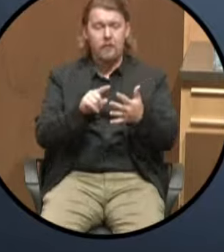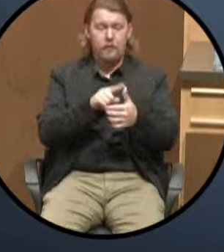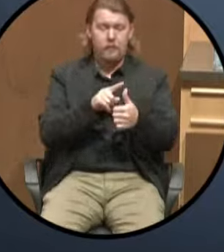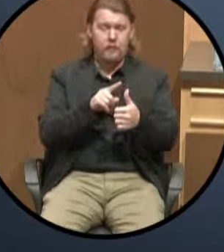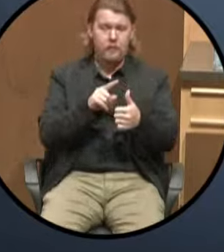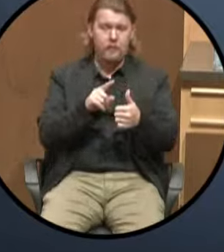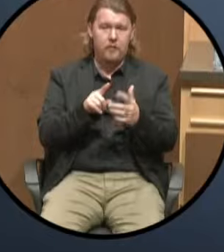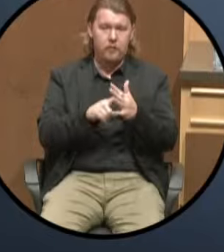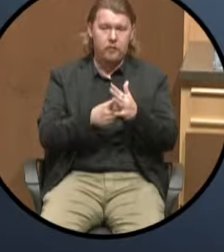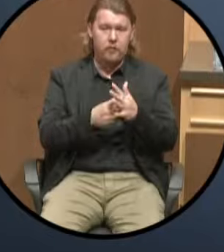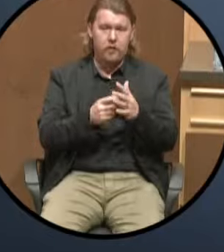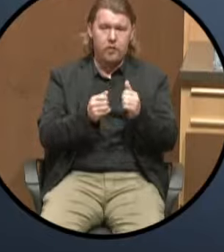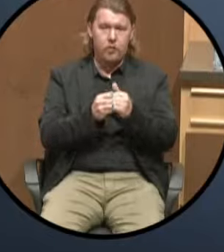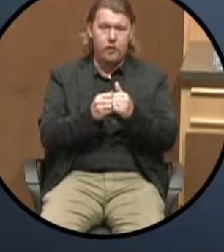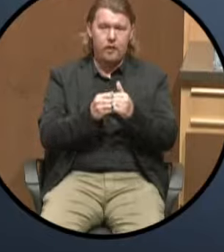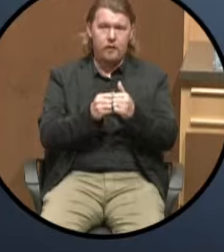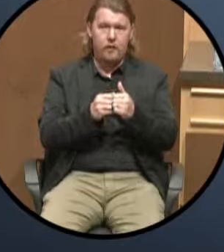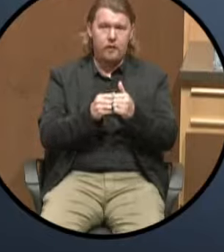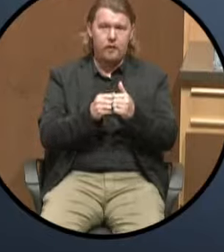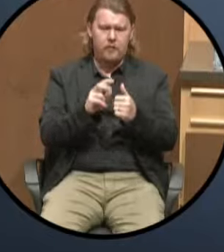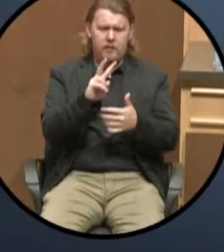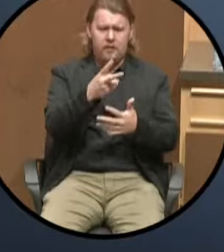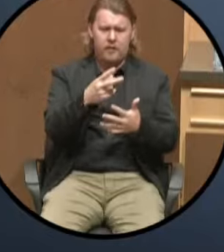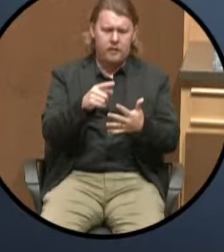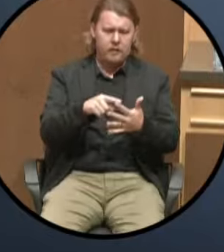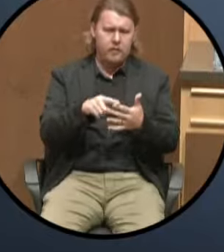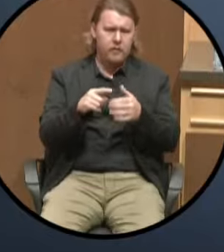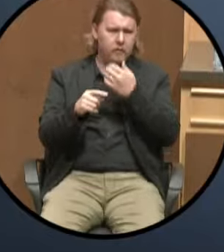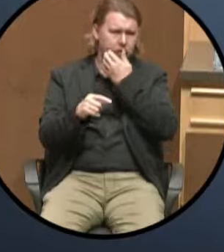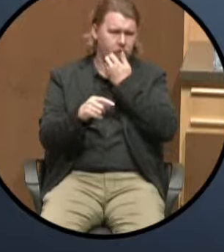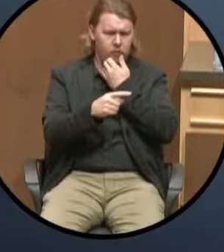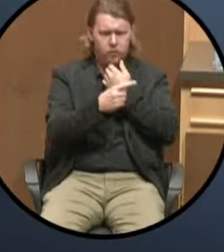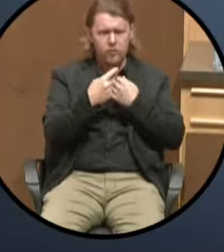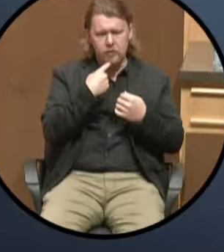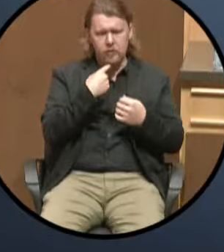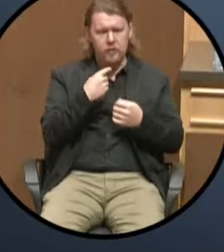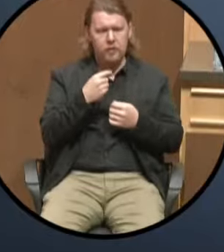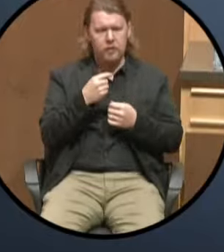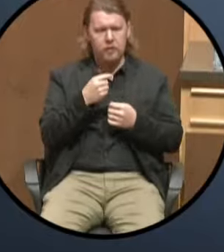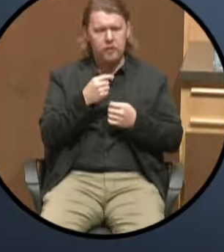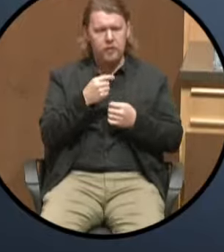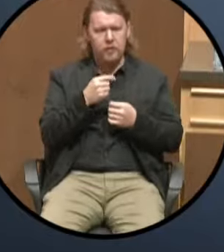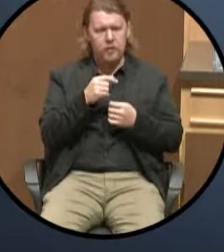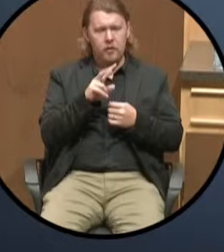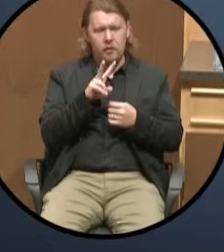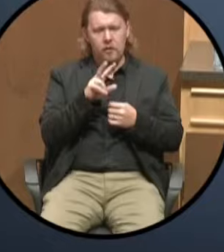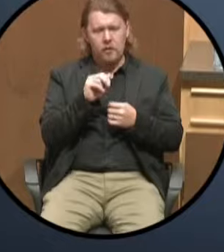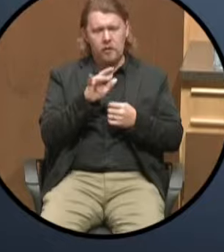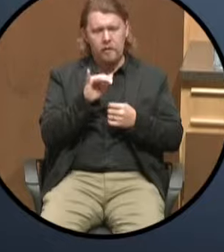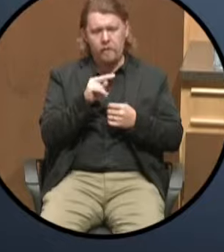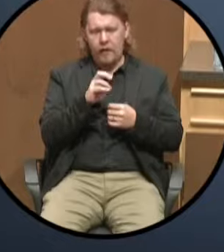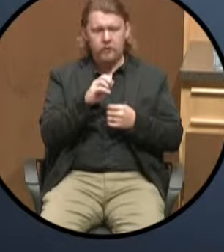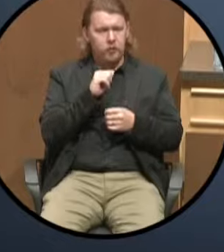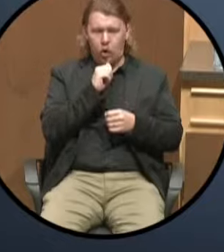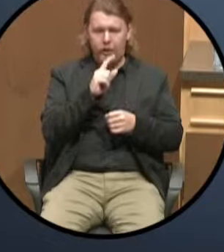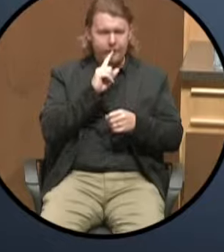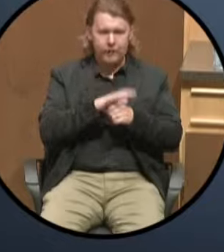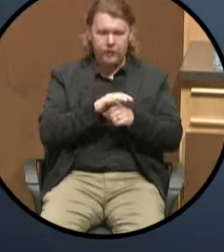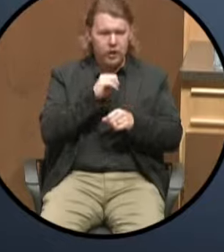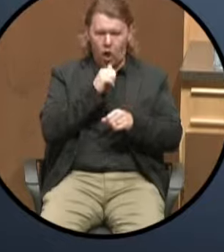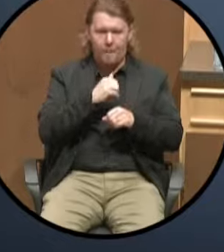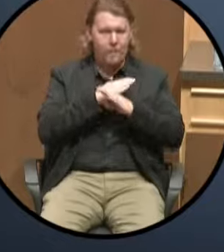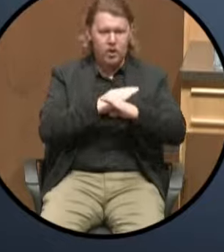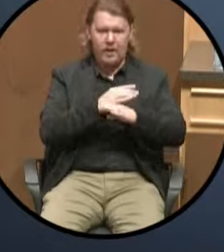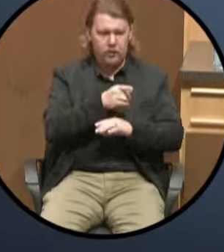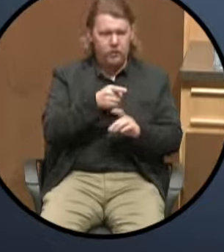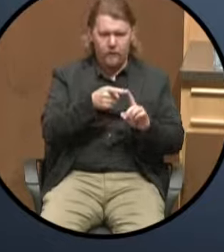by answering the second question, where you mentioned that the vaccine isn't guaranteed and doesn't protect you from